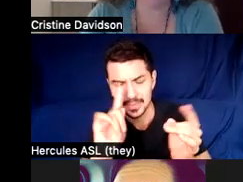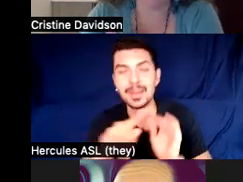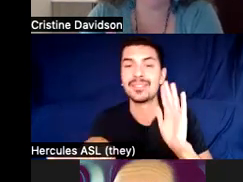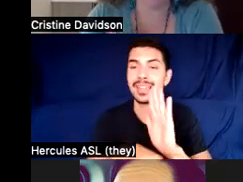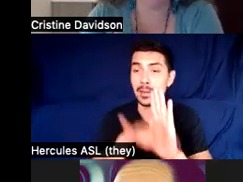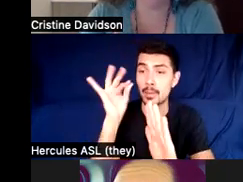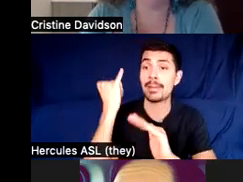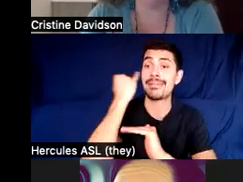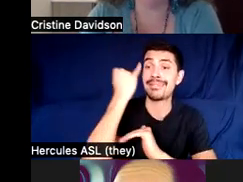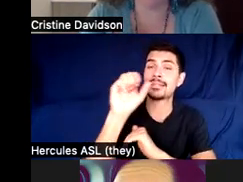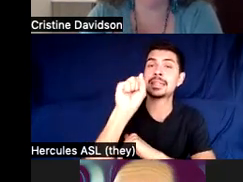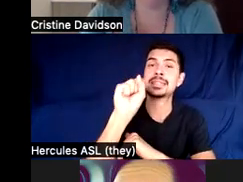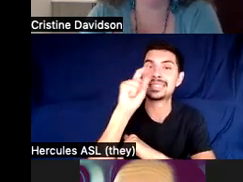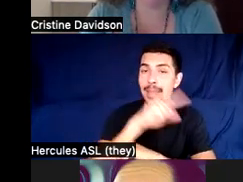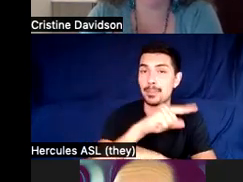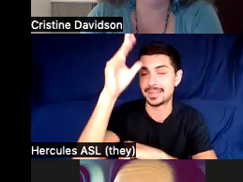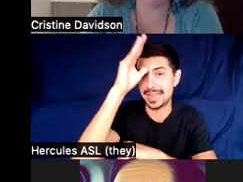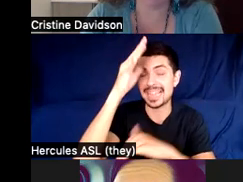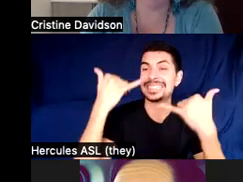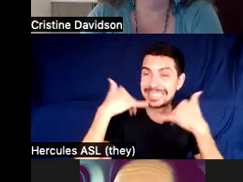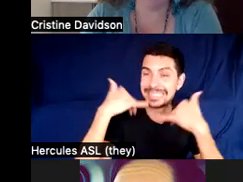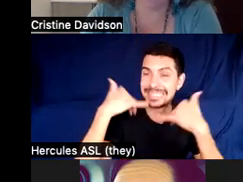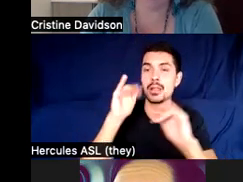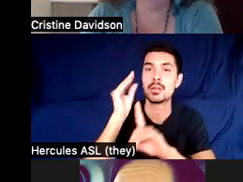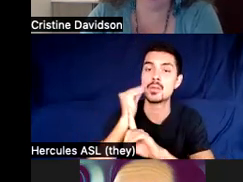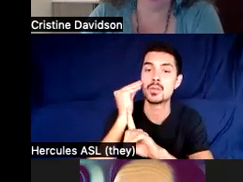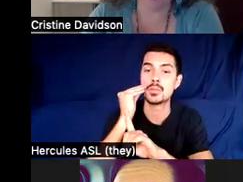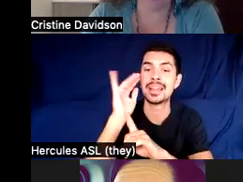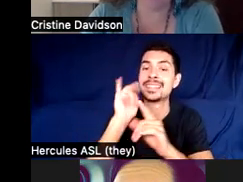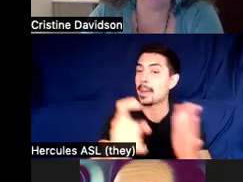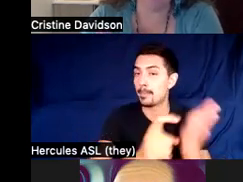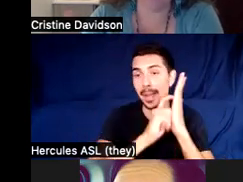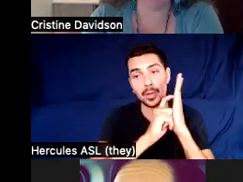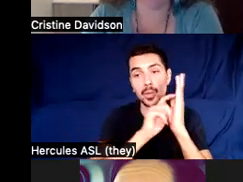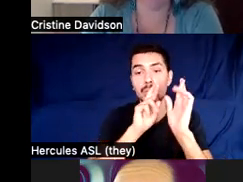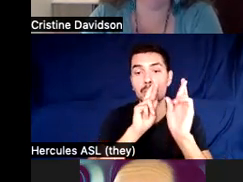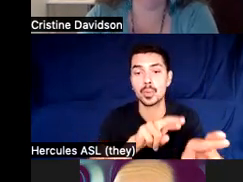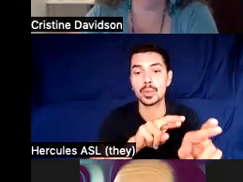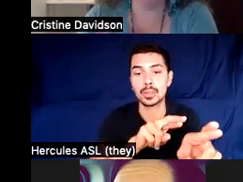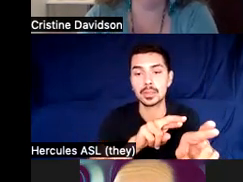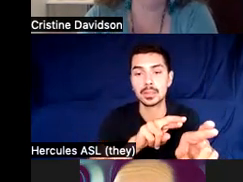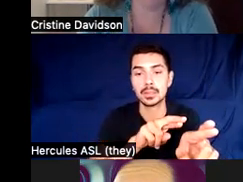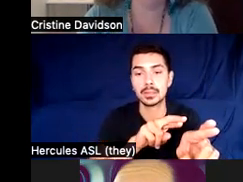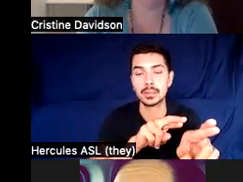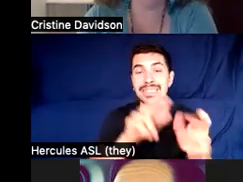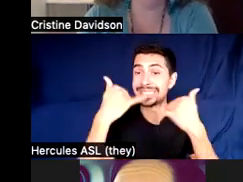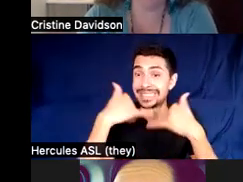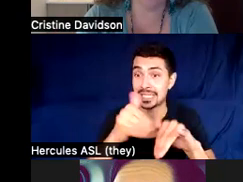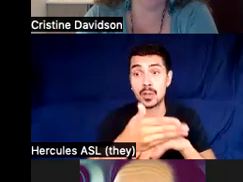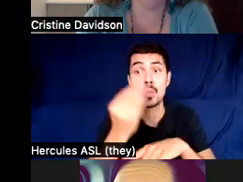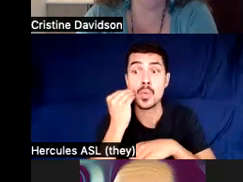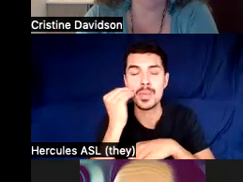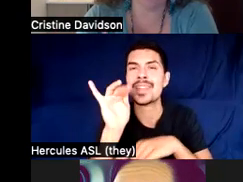is in the home, like that's a mandatory reporting situation, right? Like if they're still in the home, they got to